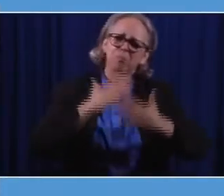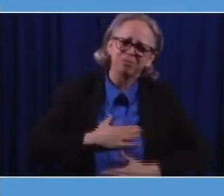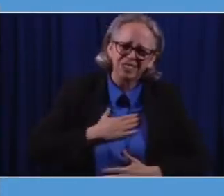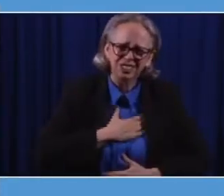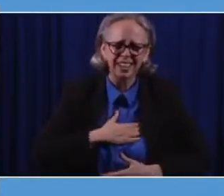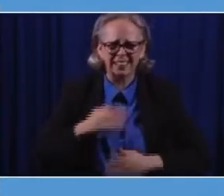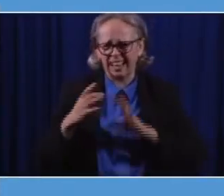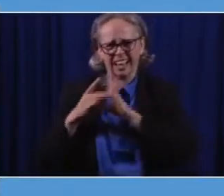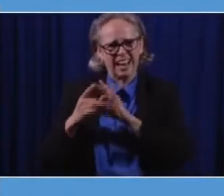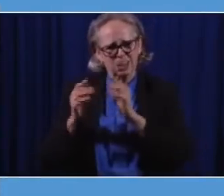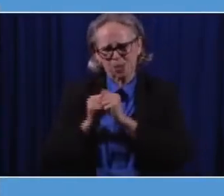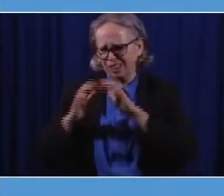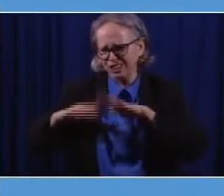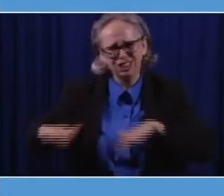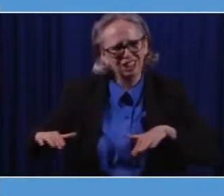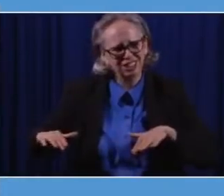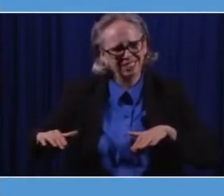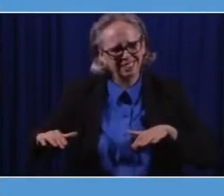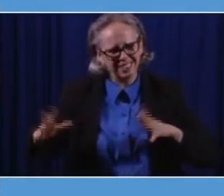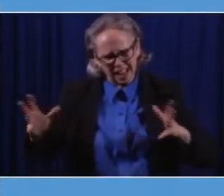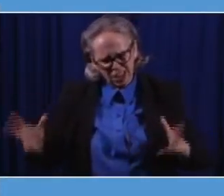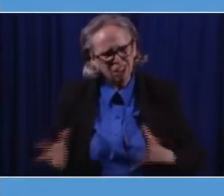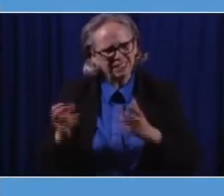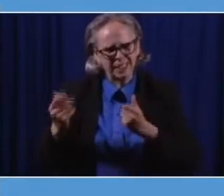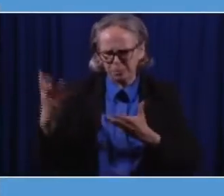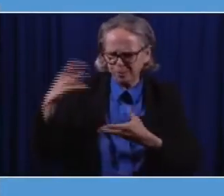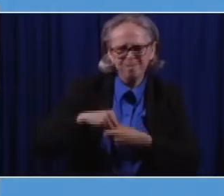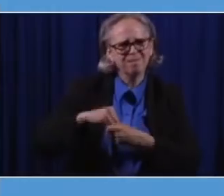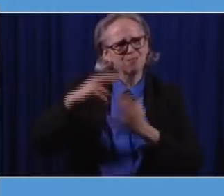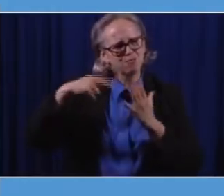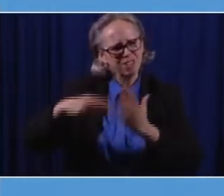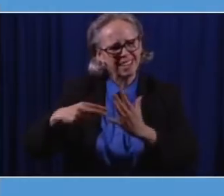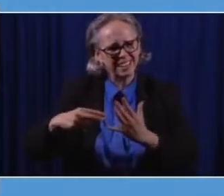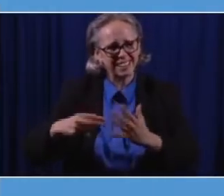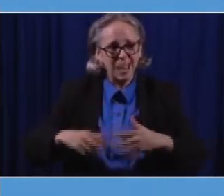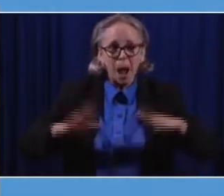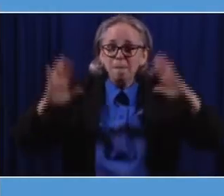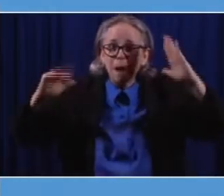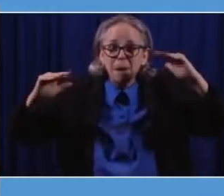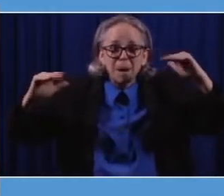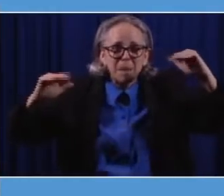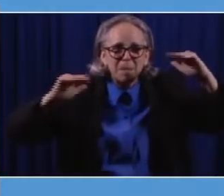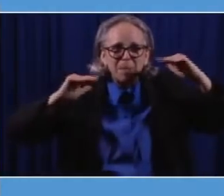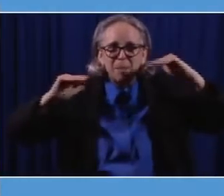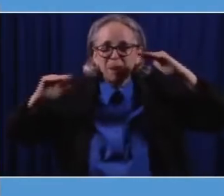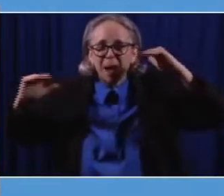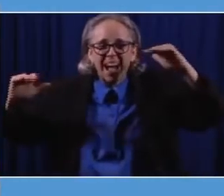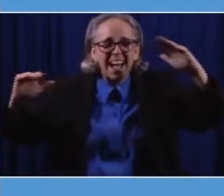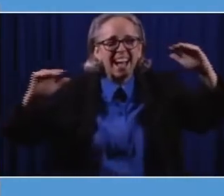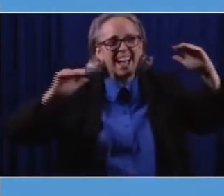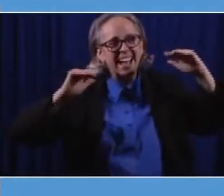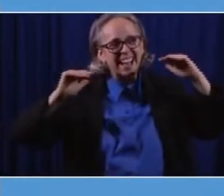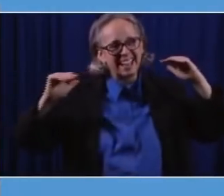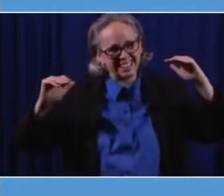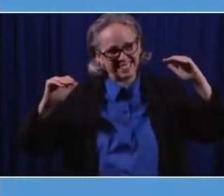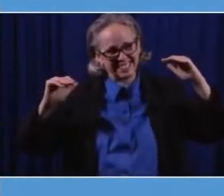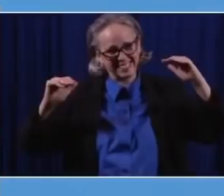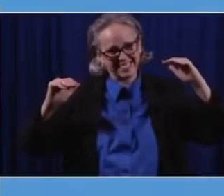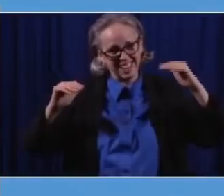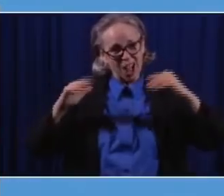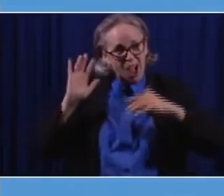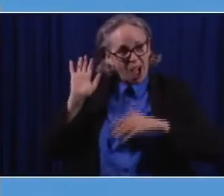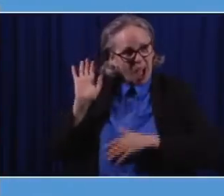also increasing literacy in the home. So, bye-bye, guys. And I really like this one. Oh yeah,